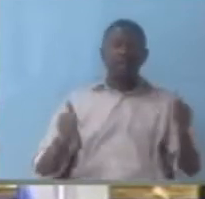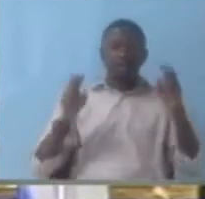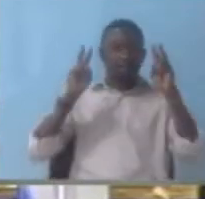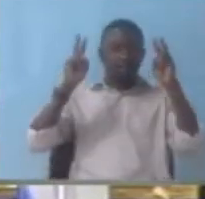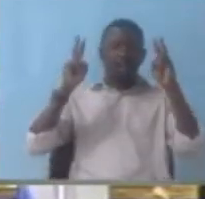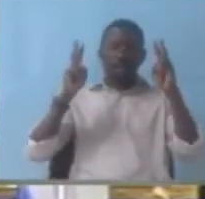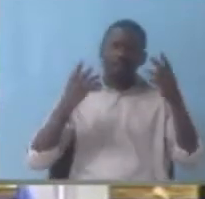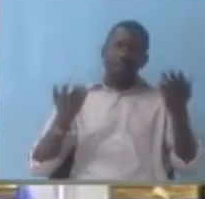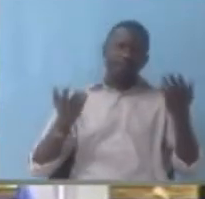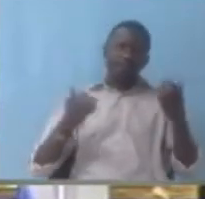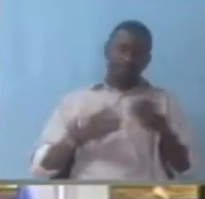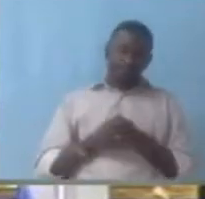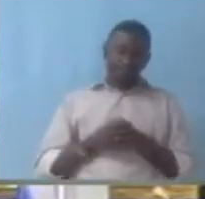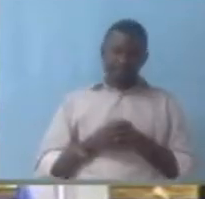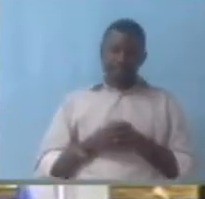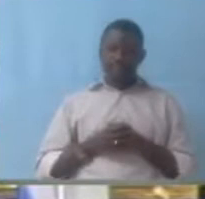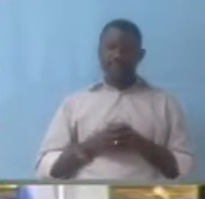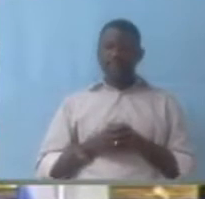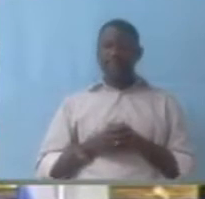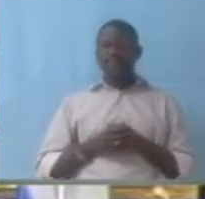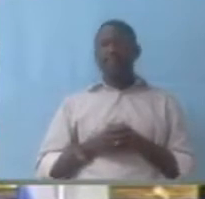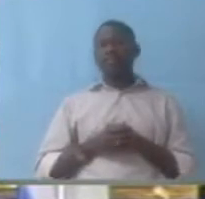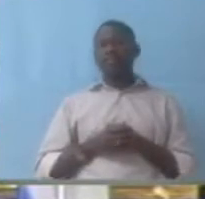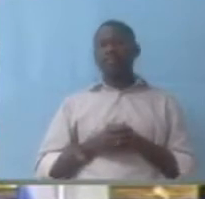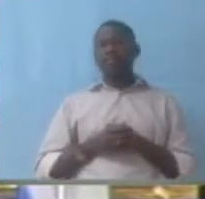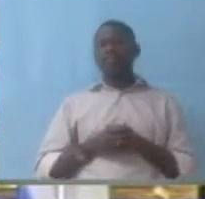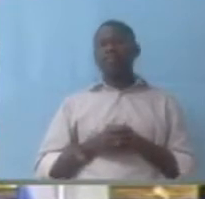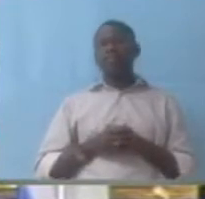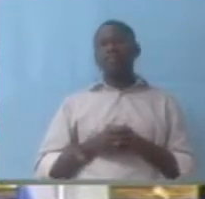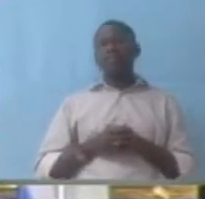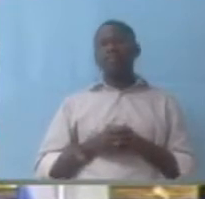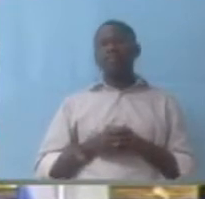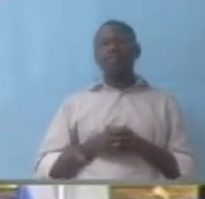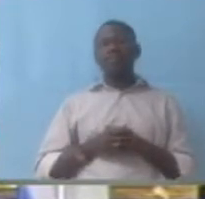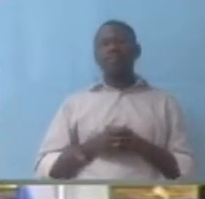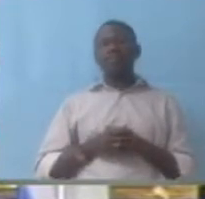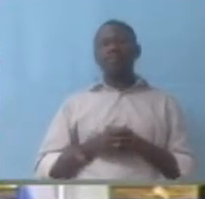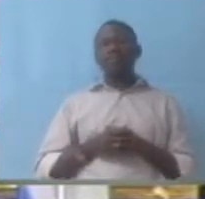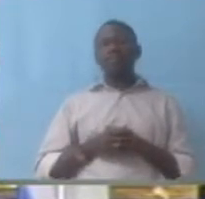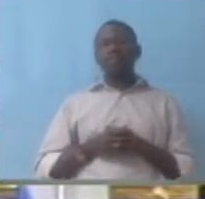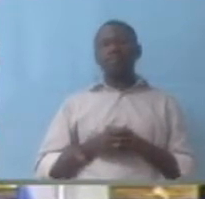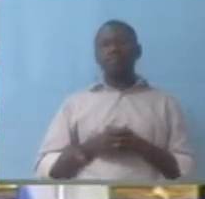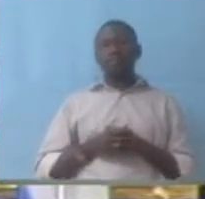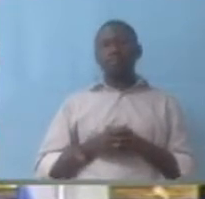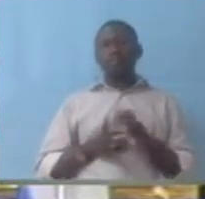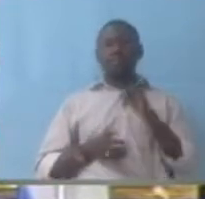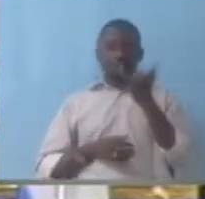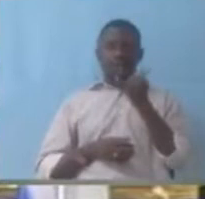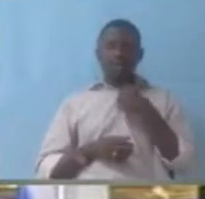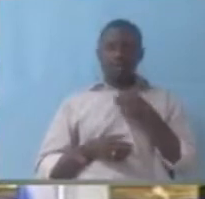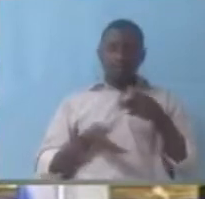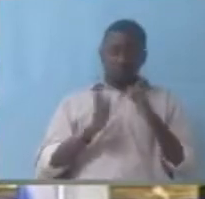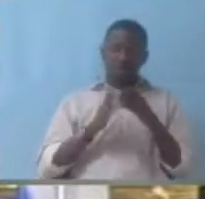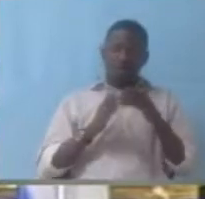Okada degree me along co Lumfolo mena ining Kiamandarale obeyments or Lumkinon in a yatam bin de Kakeluad. Yes, that is the nature of